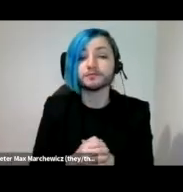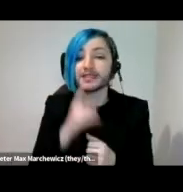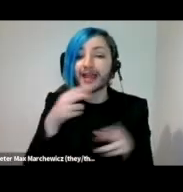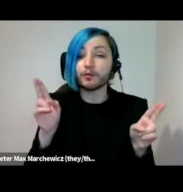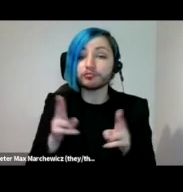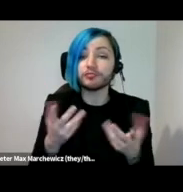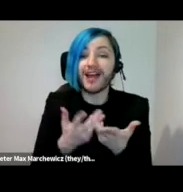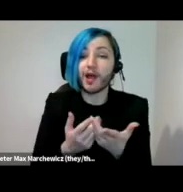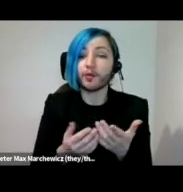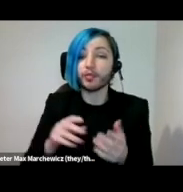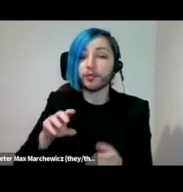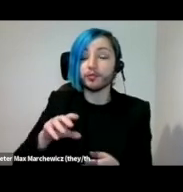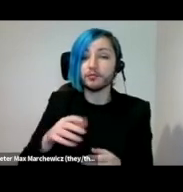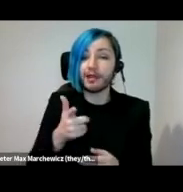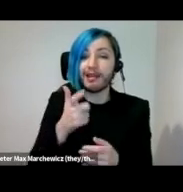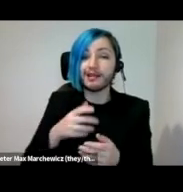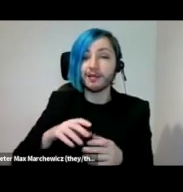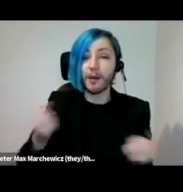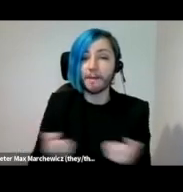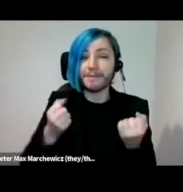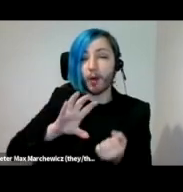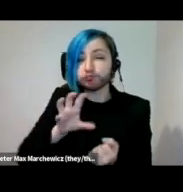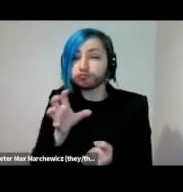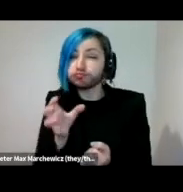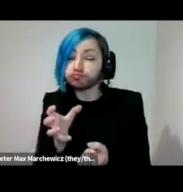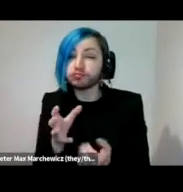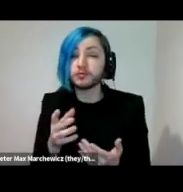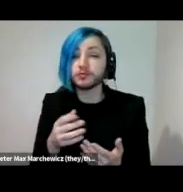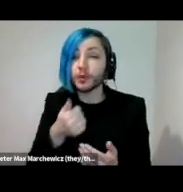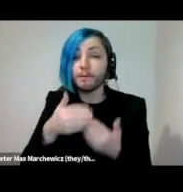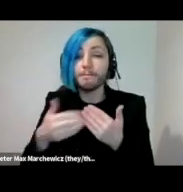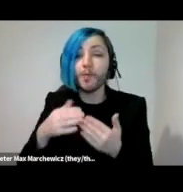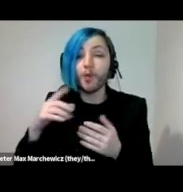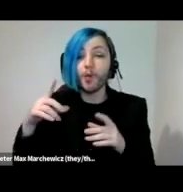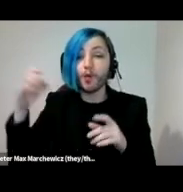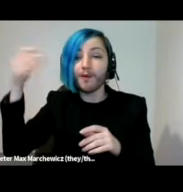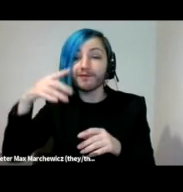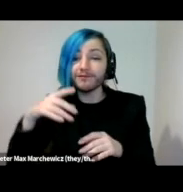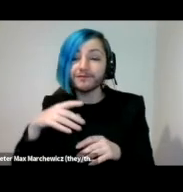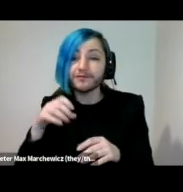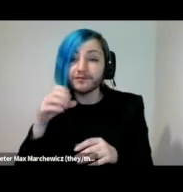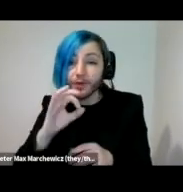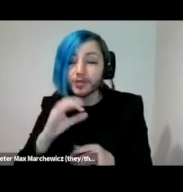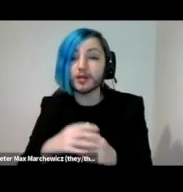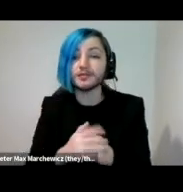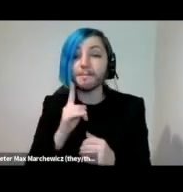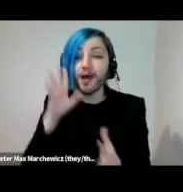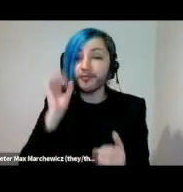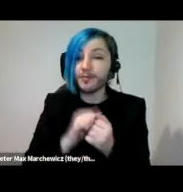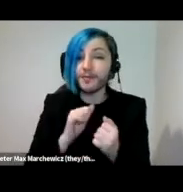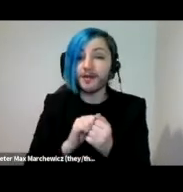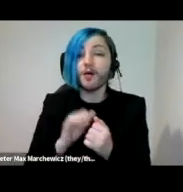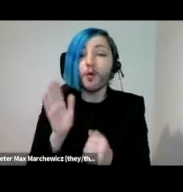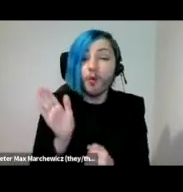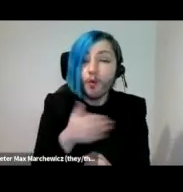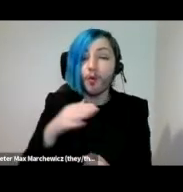photons, by turning up the laser power. However, if we do that, remember that stream of photons, every one is bouncing